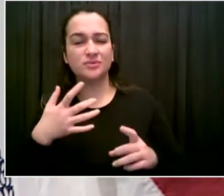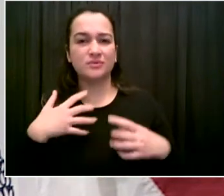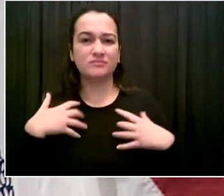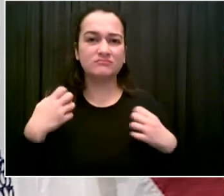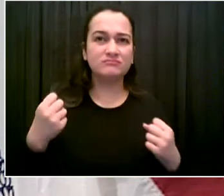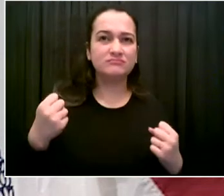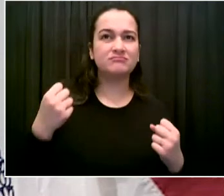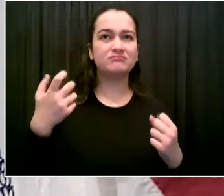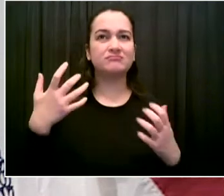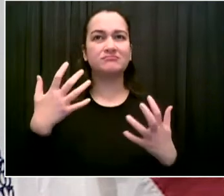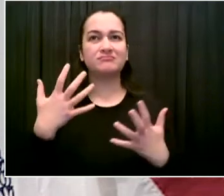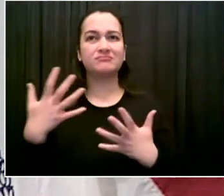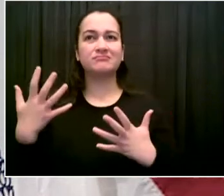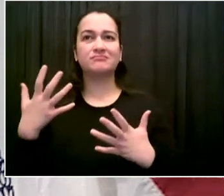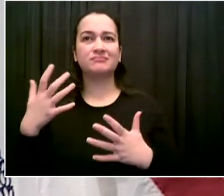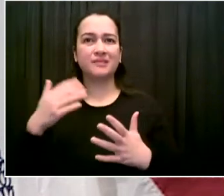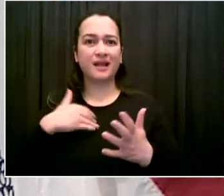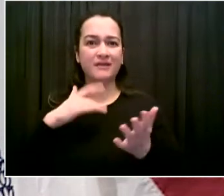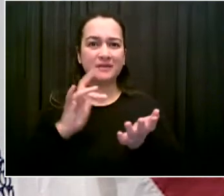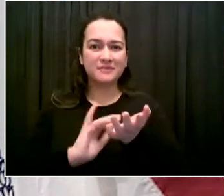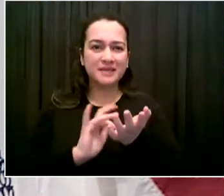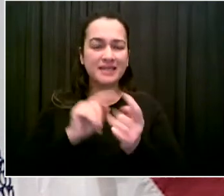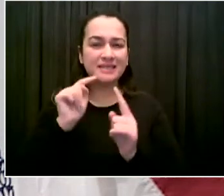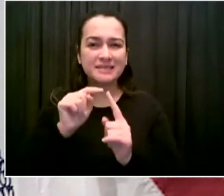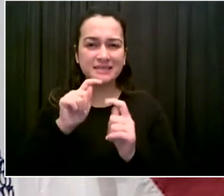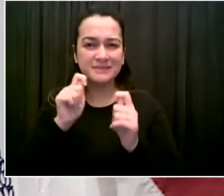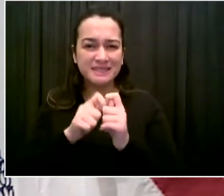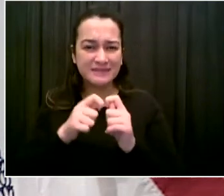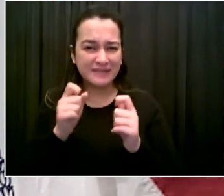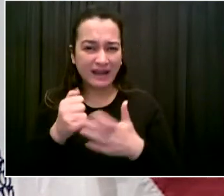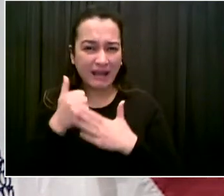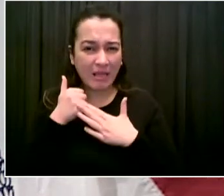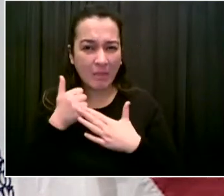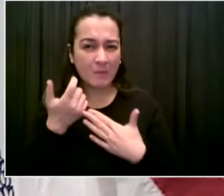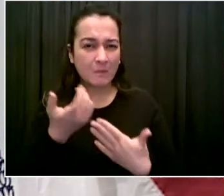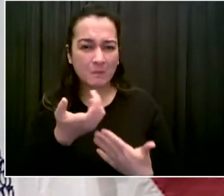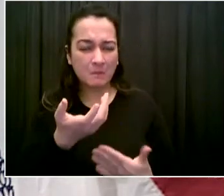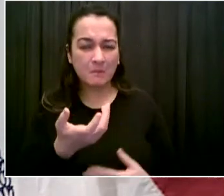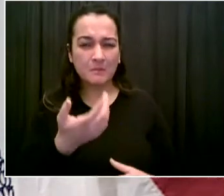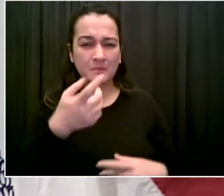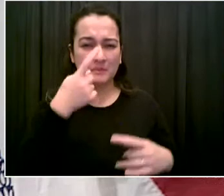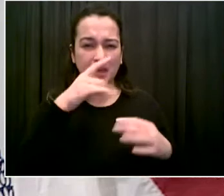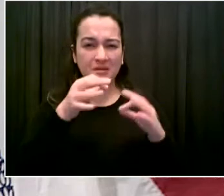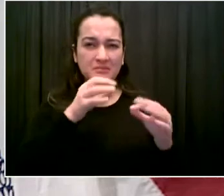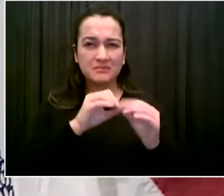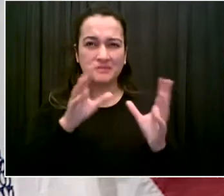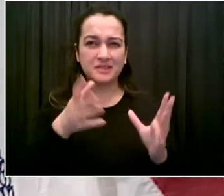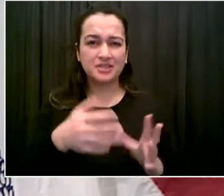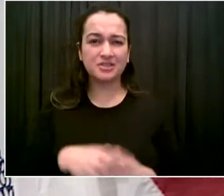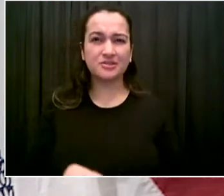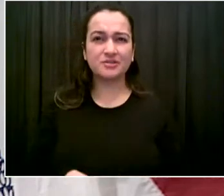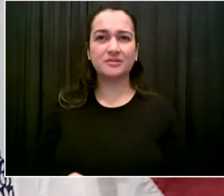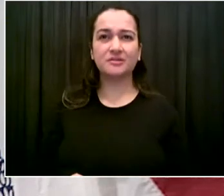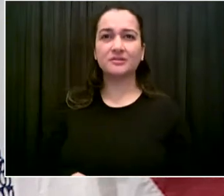turn to Dr. Varma, and then if either of the other doctors wants to join in. Are you familiar with this medication, Dr.